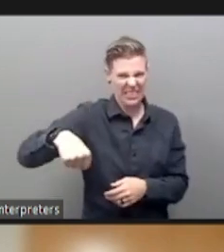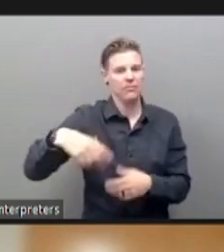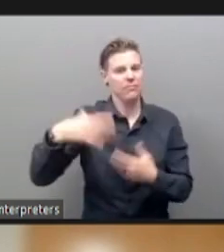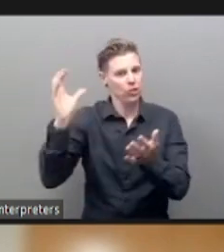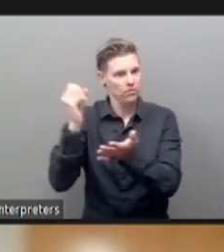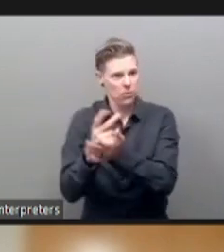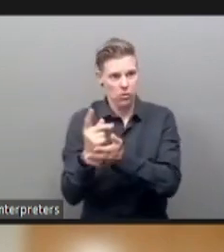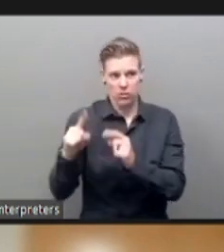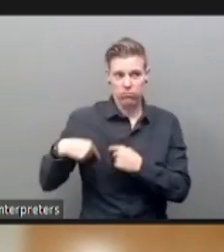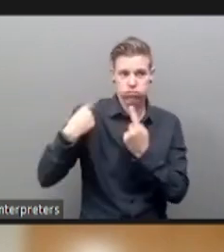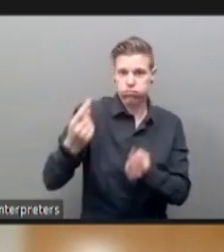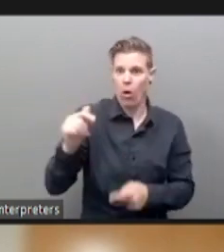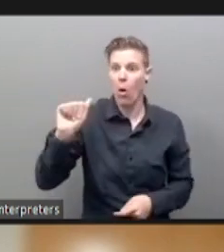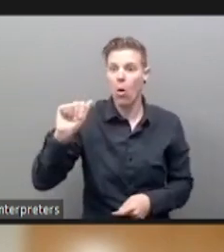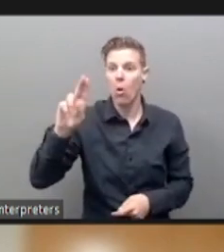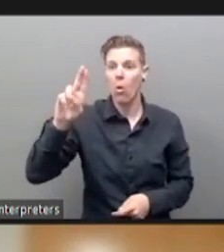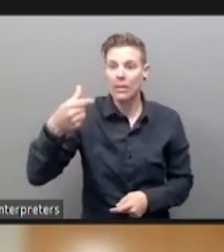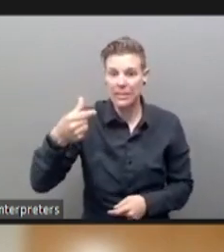we've had